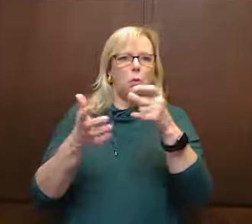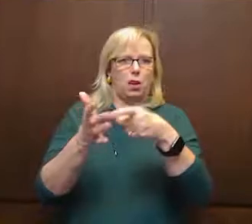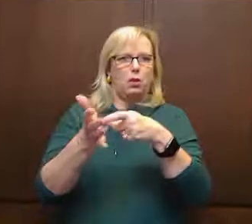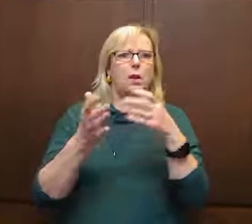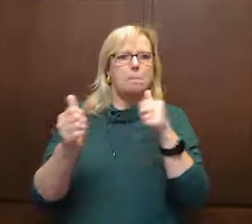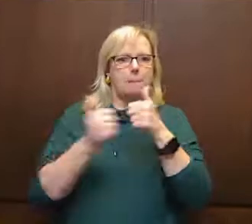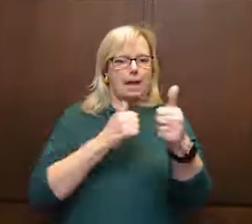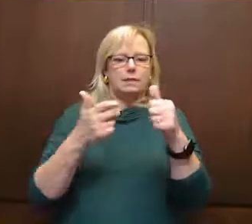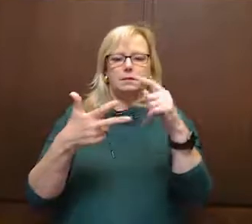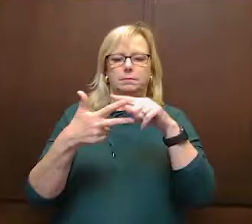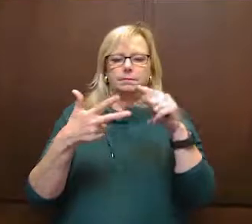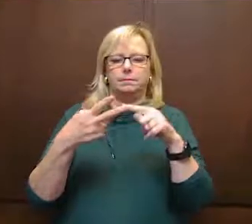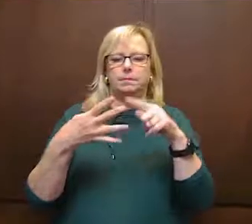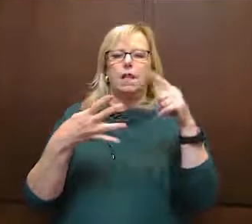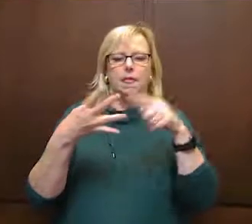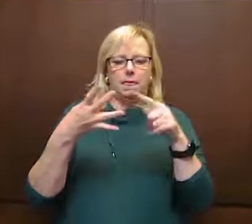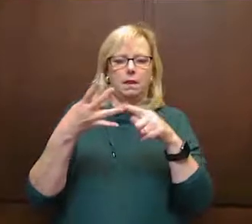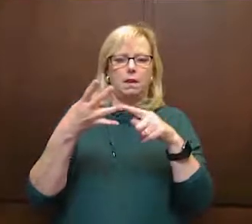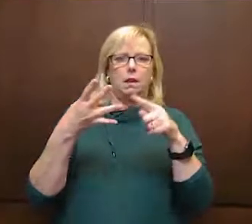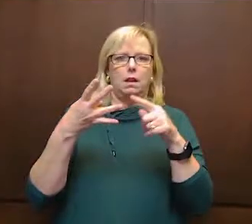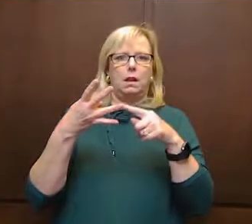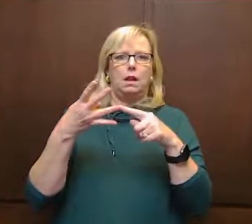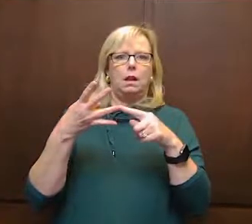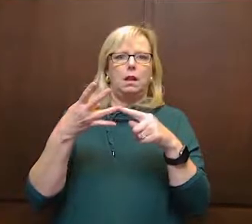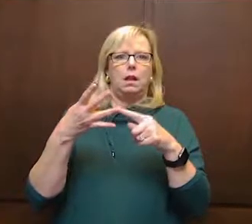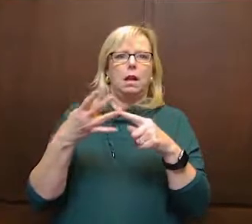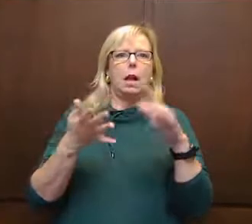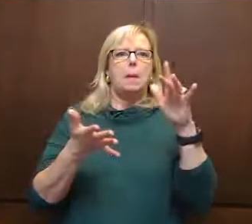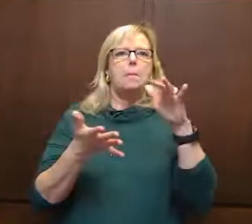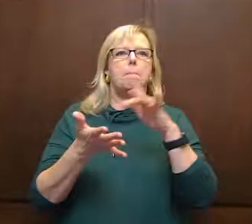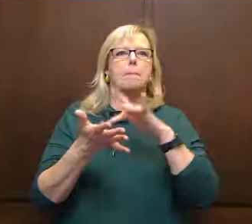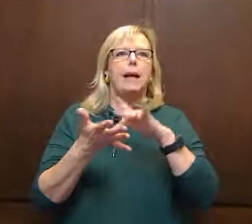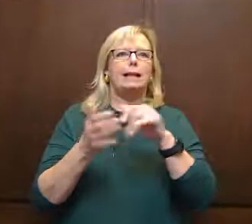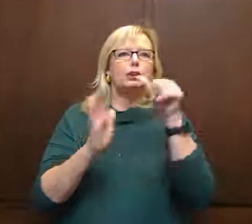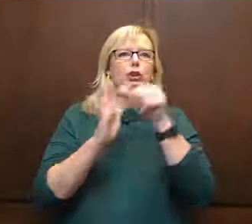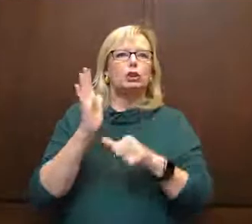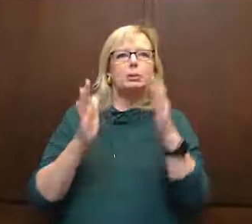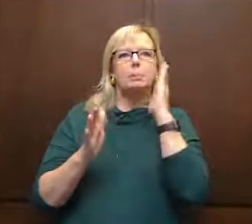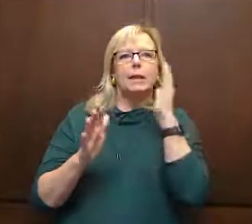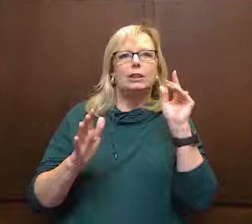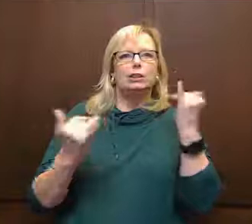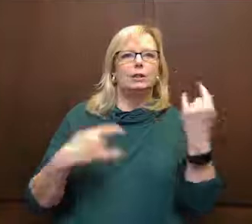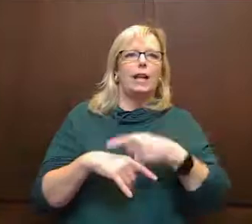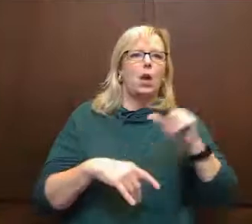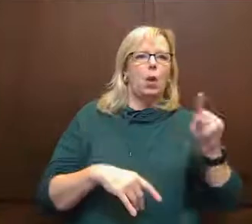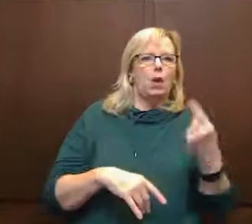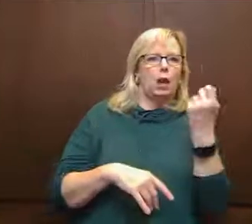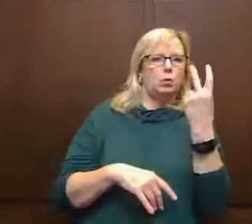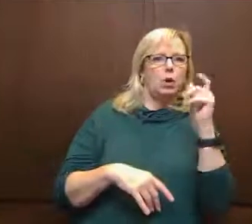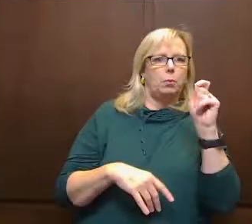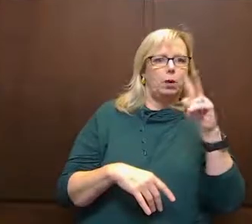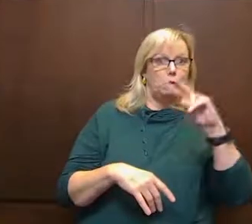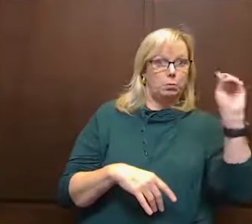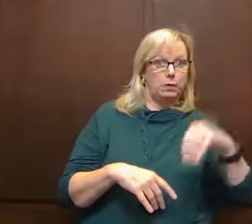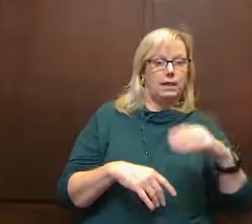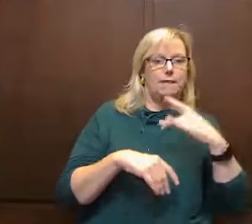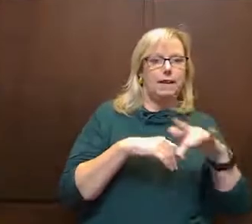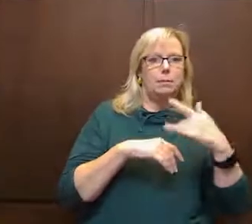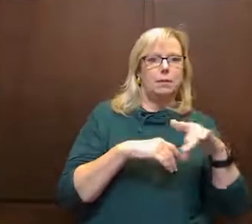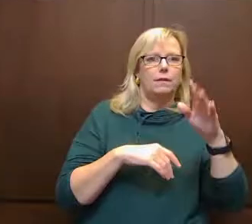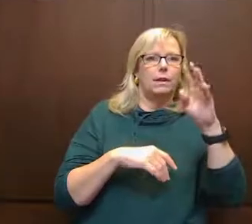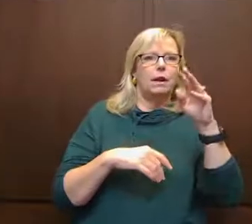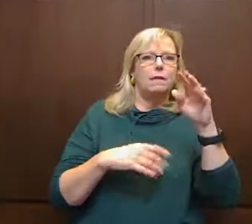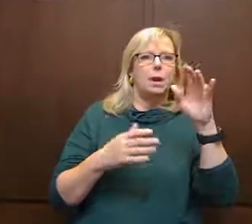second metric. The third metric is med-surg bed availability. Today we're only at 12.2% availability of